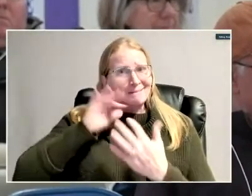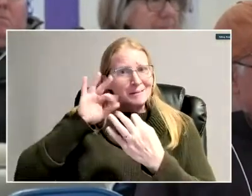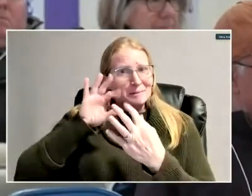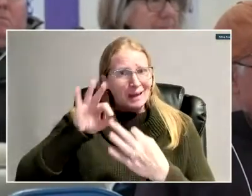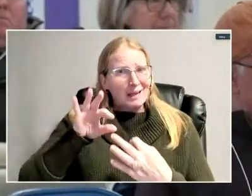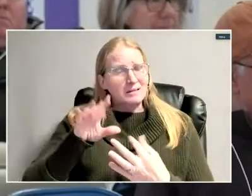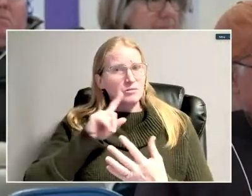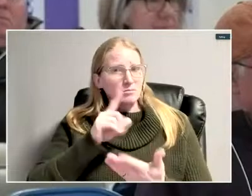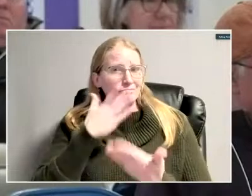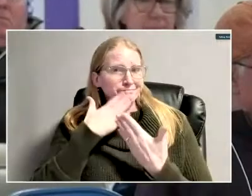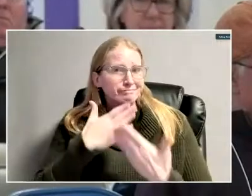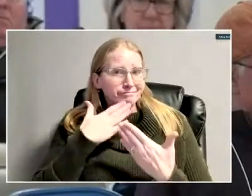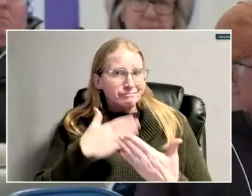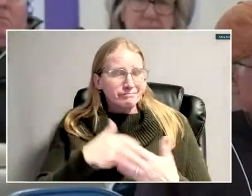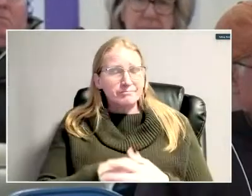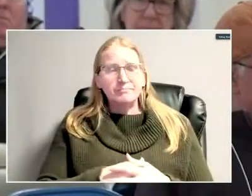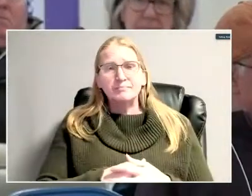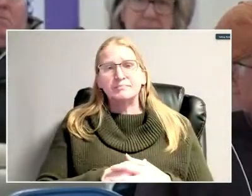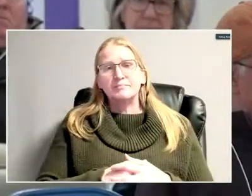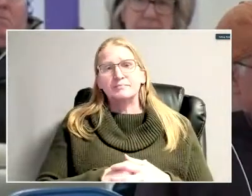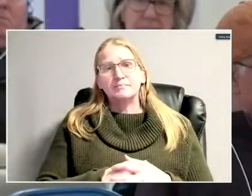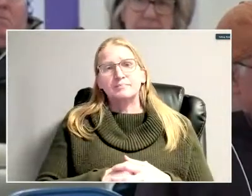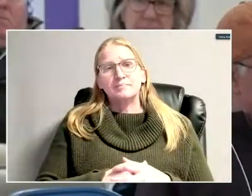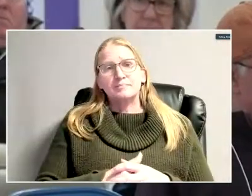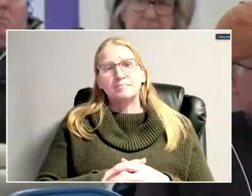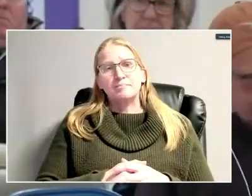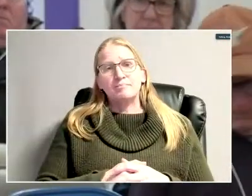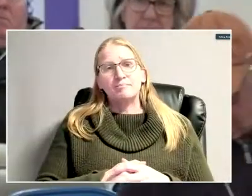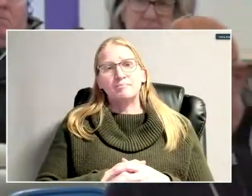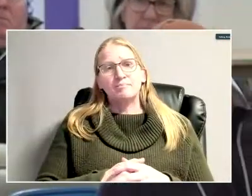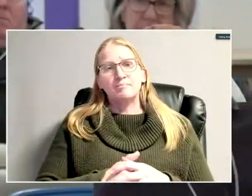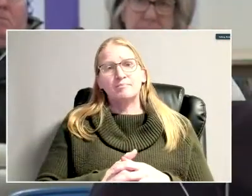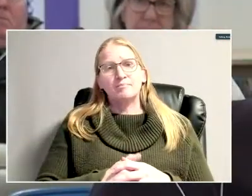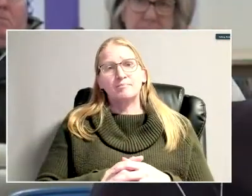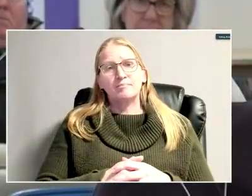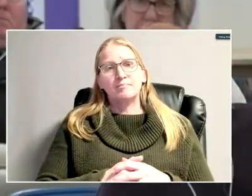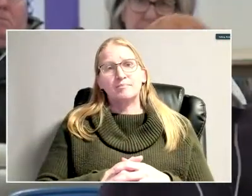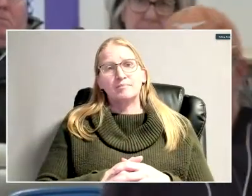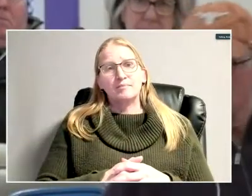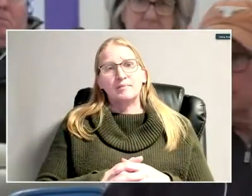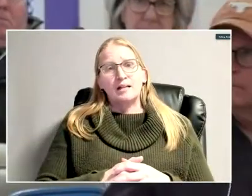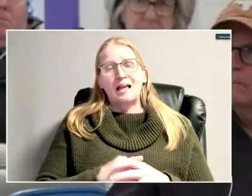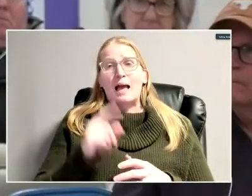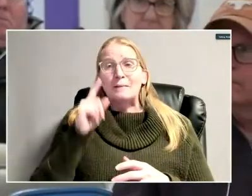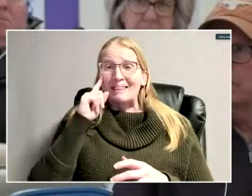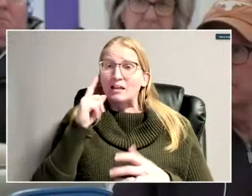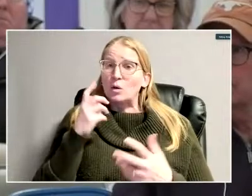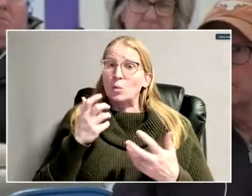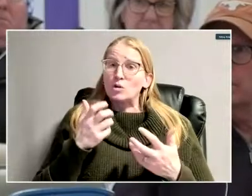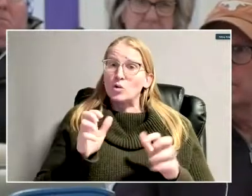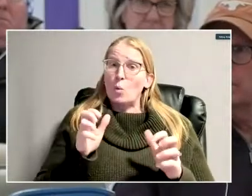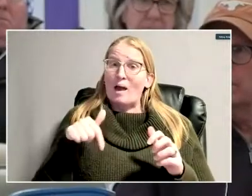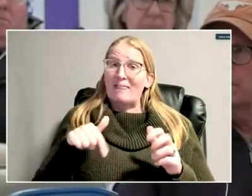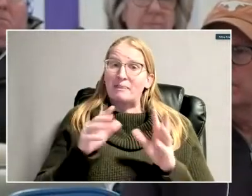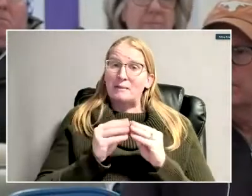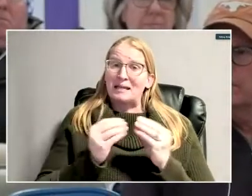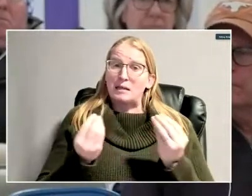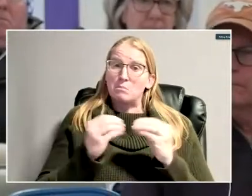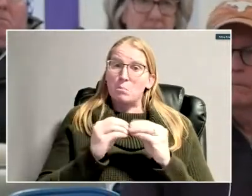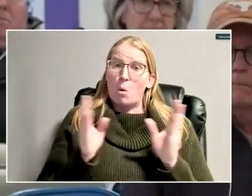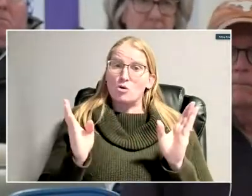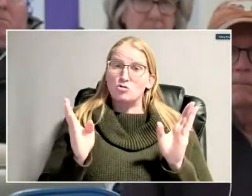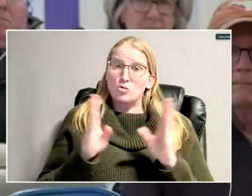uh I think I think uh we don't want to make our meetings any shorter but more comfortable certainly and more